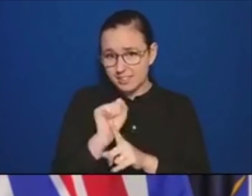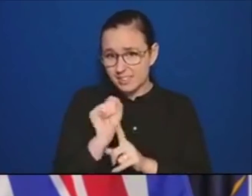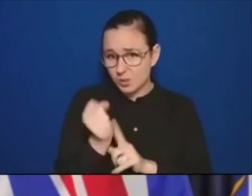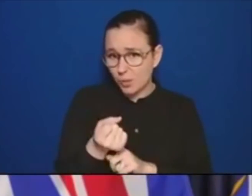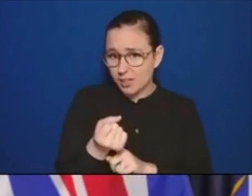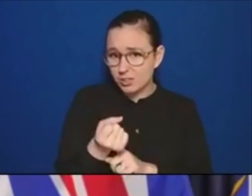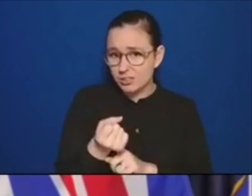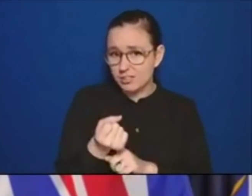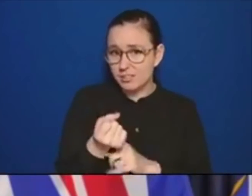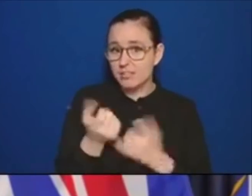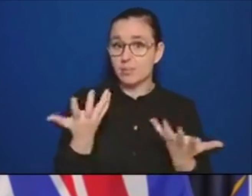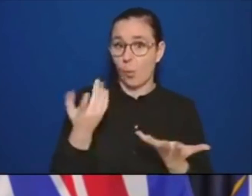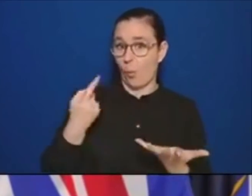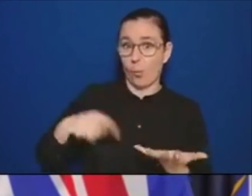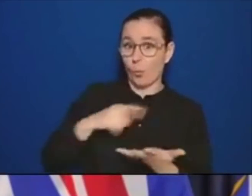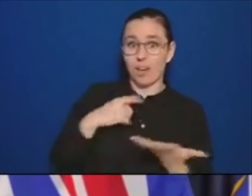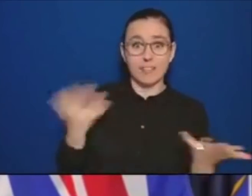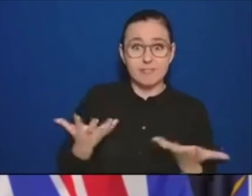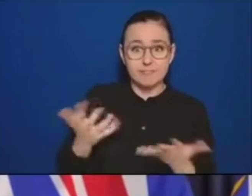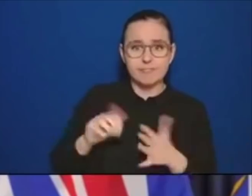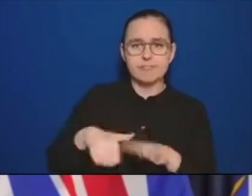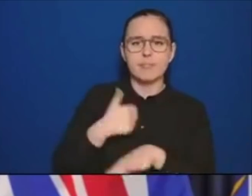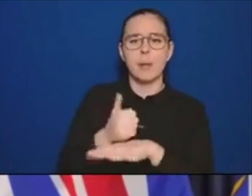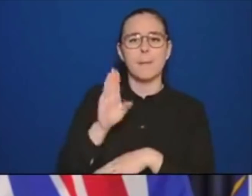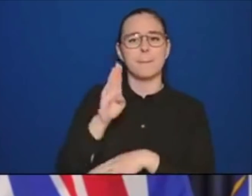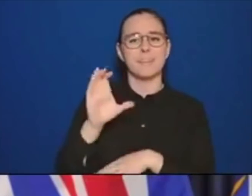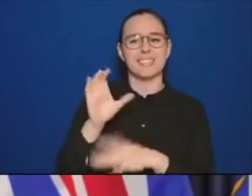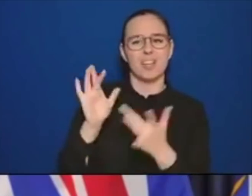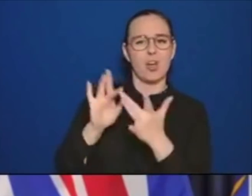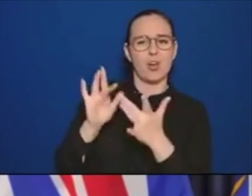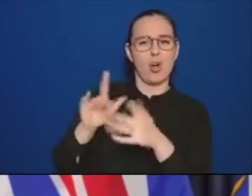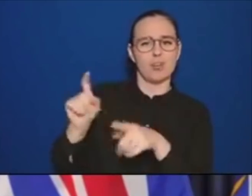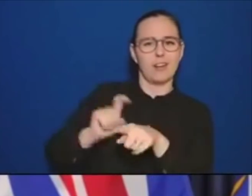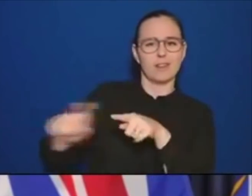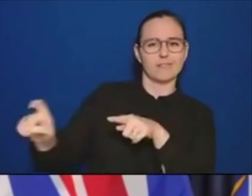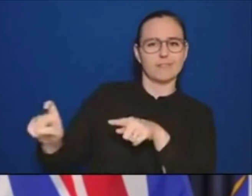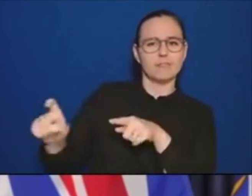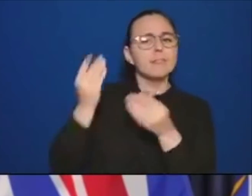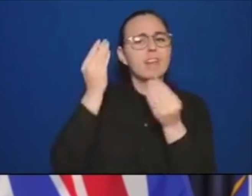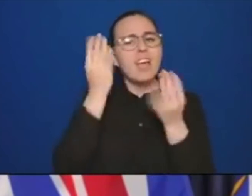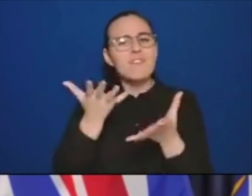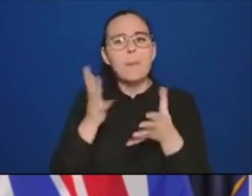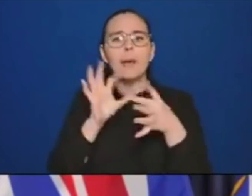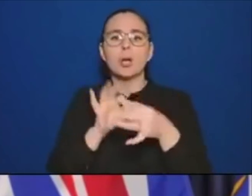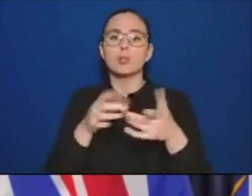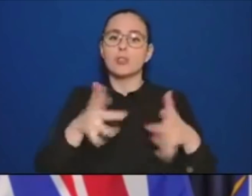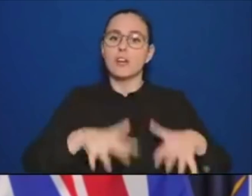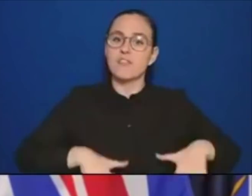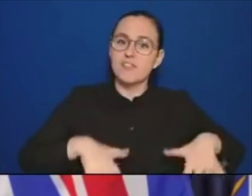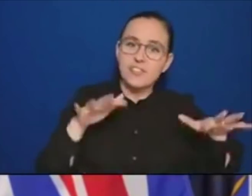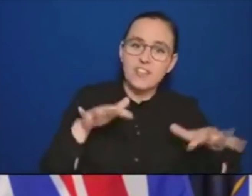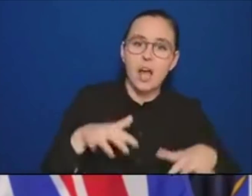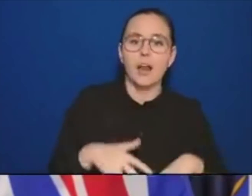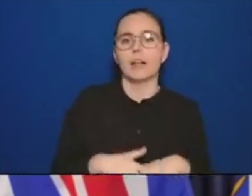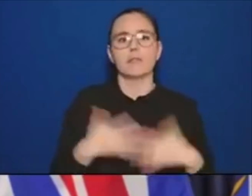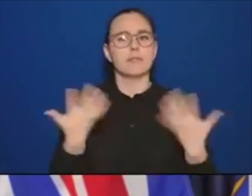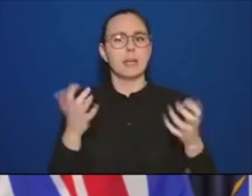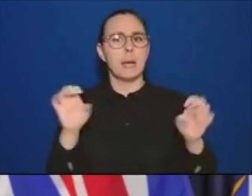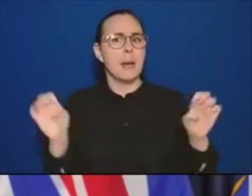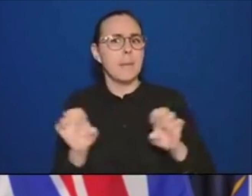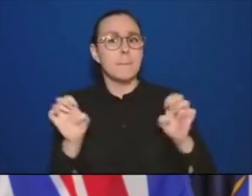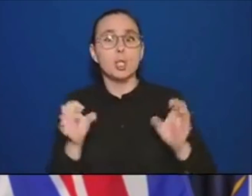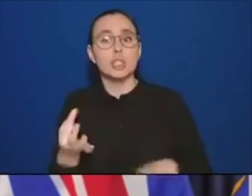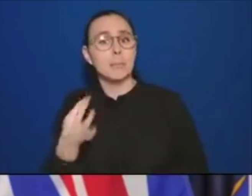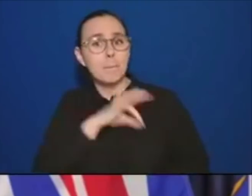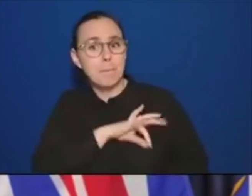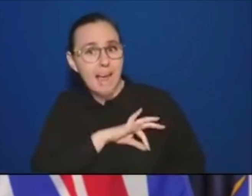line where you can get information on things related to floods like emergency supports, disaster financial